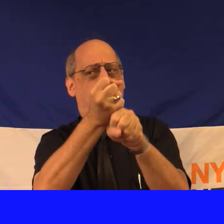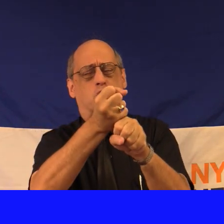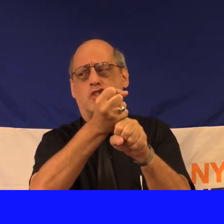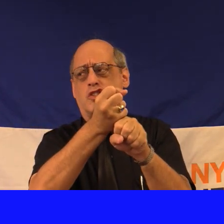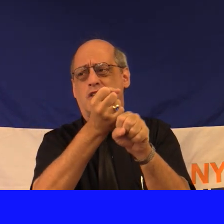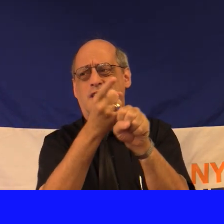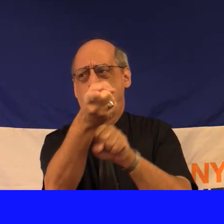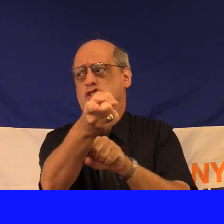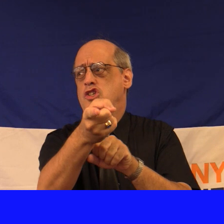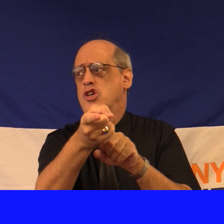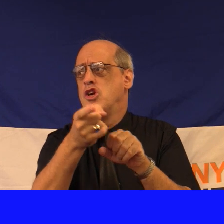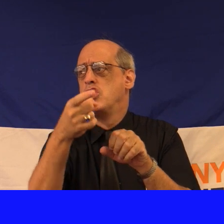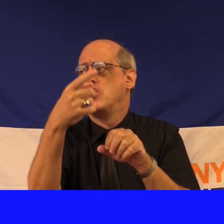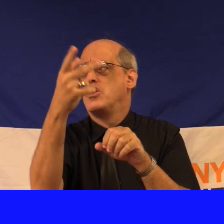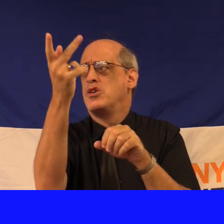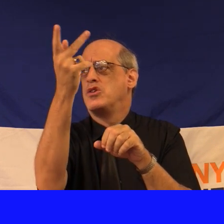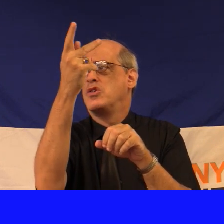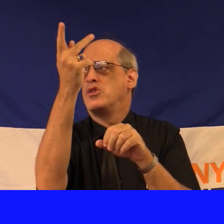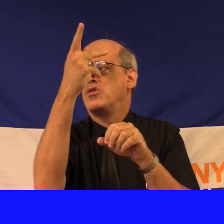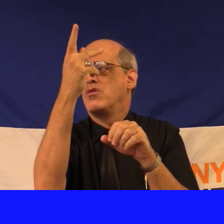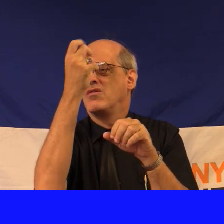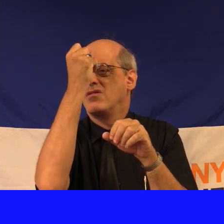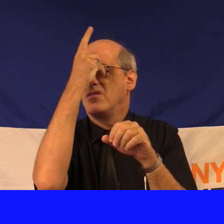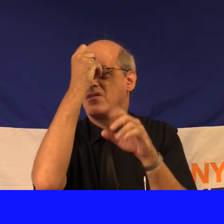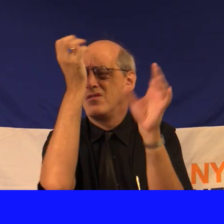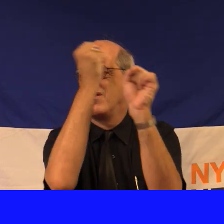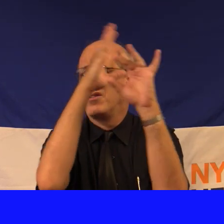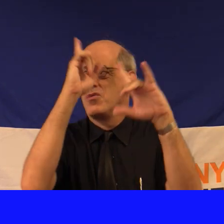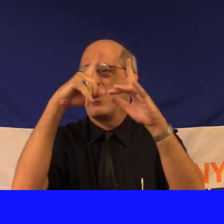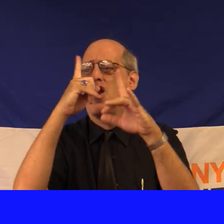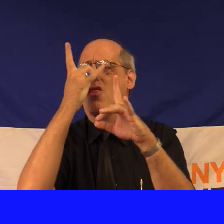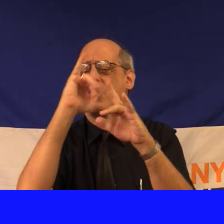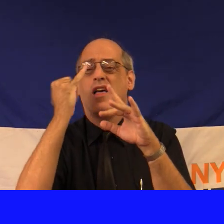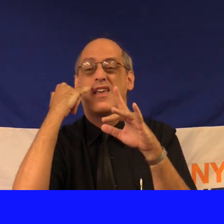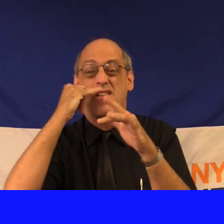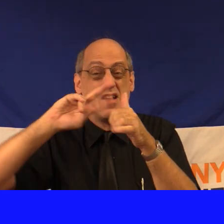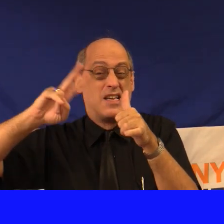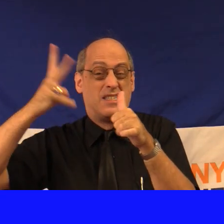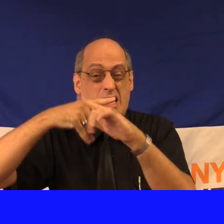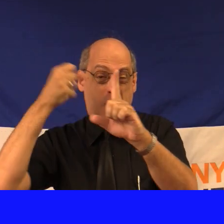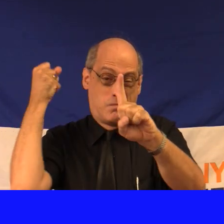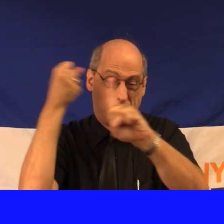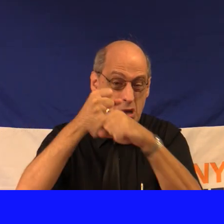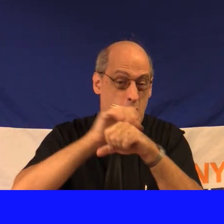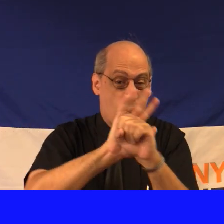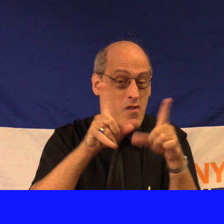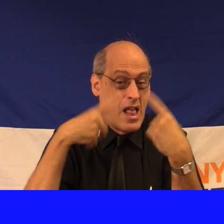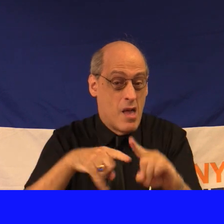have you guys forecasted or what might look if we get a second wave?